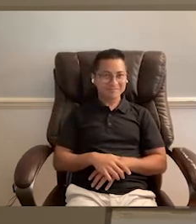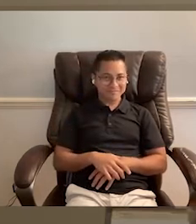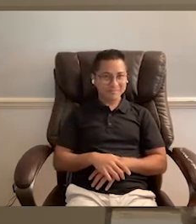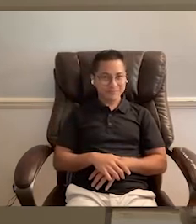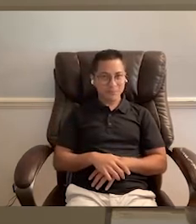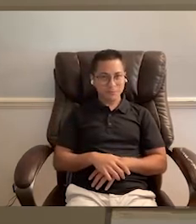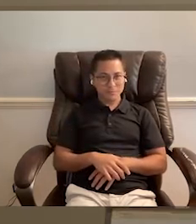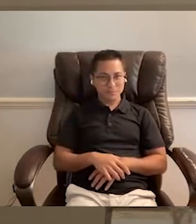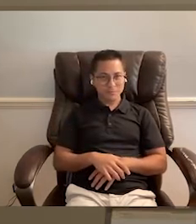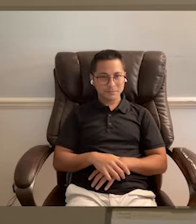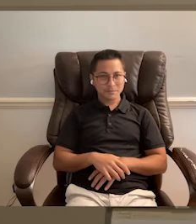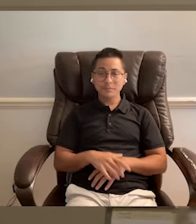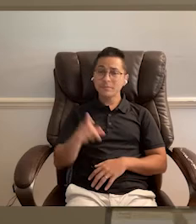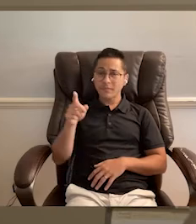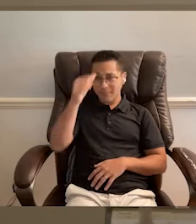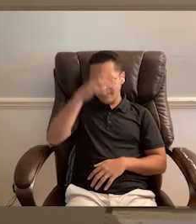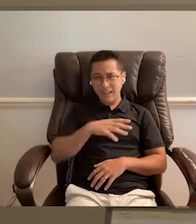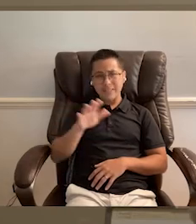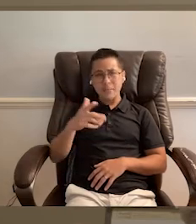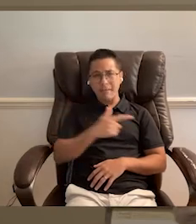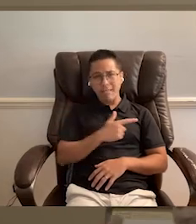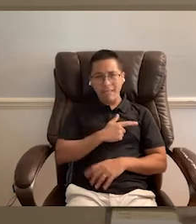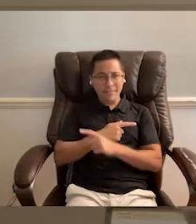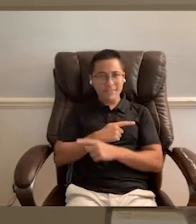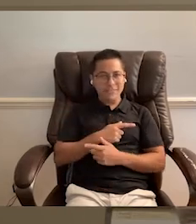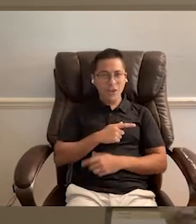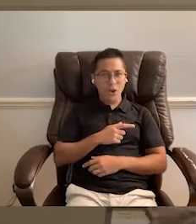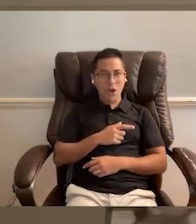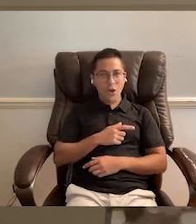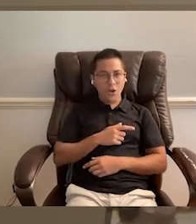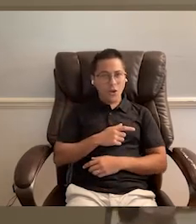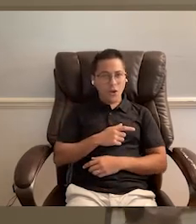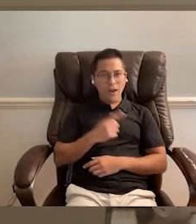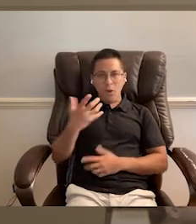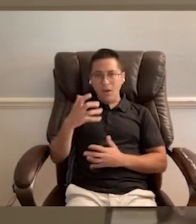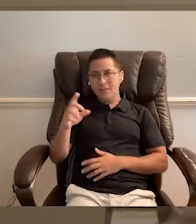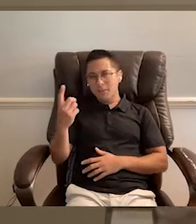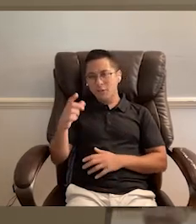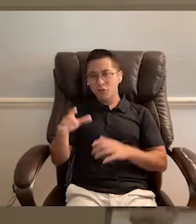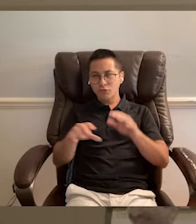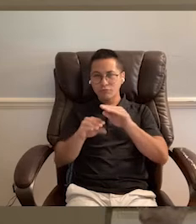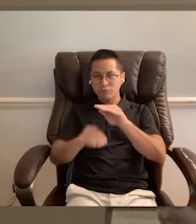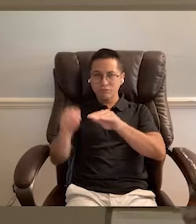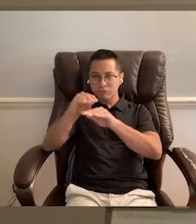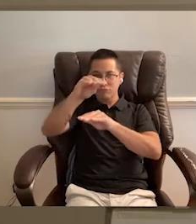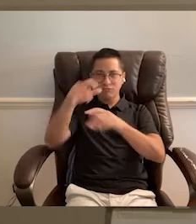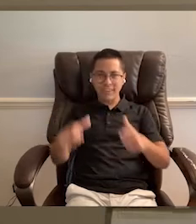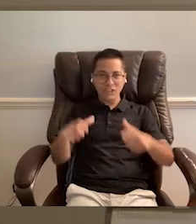Done. How many people want to see the dishes? I want one. There you go. How many dishes did you break